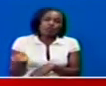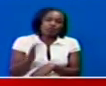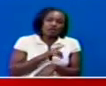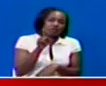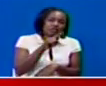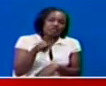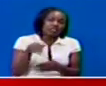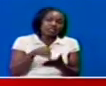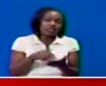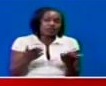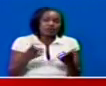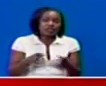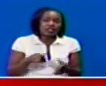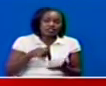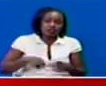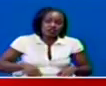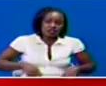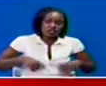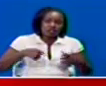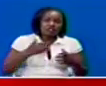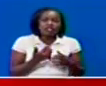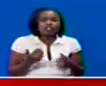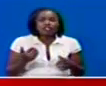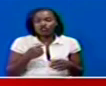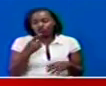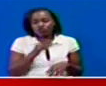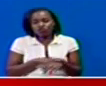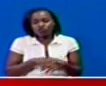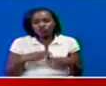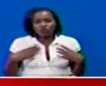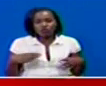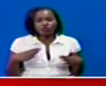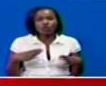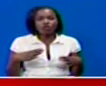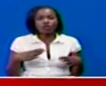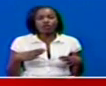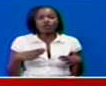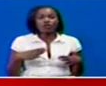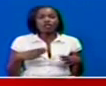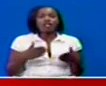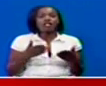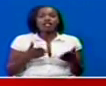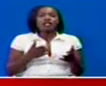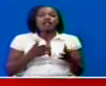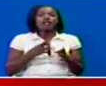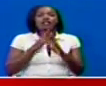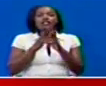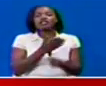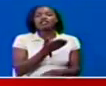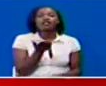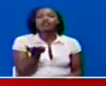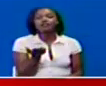mistake where it involves the lives of our children. So, good people. So, here are the results.